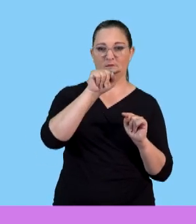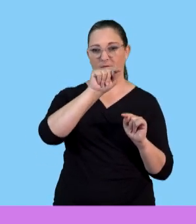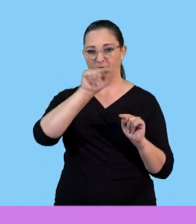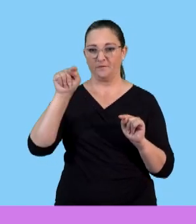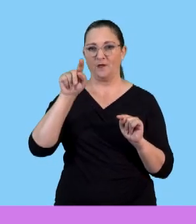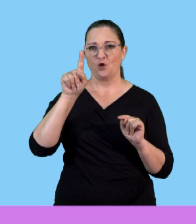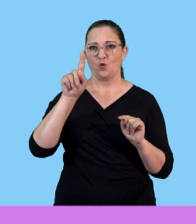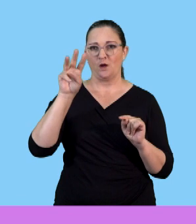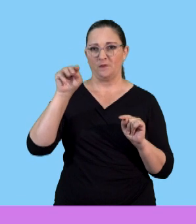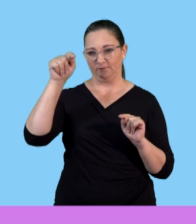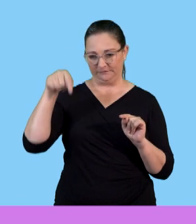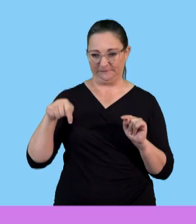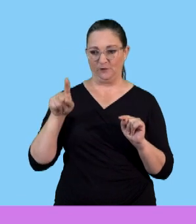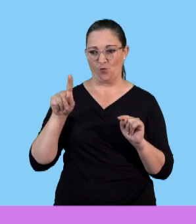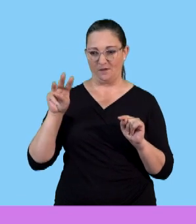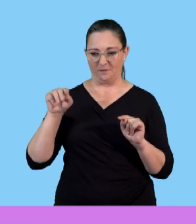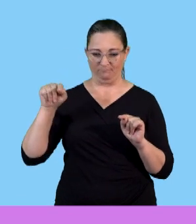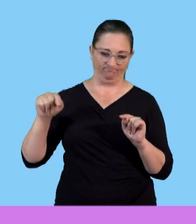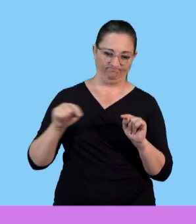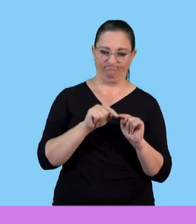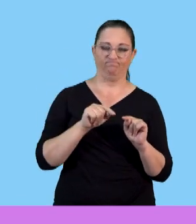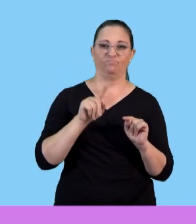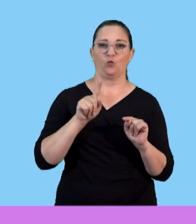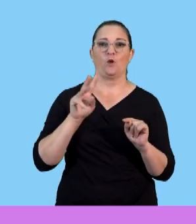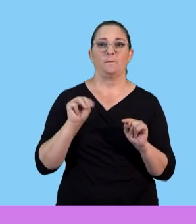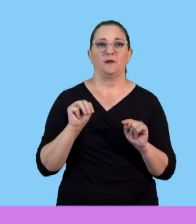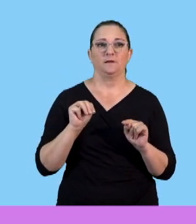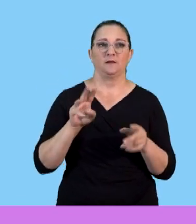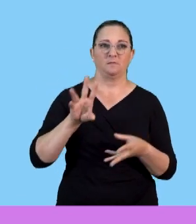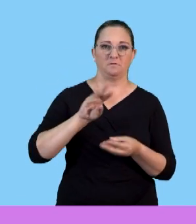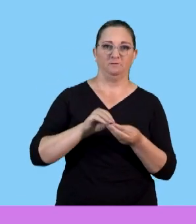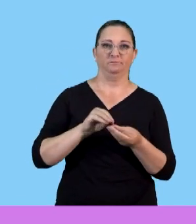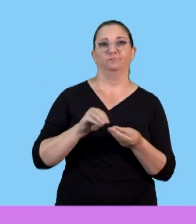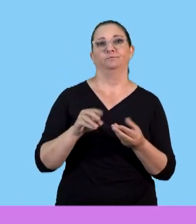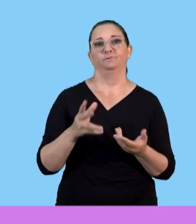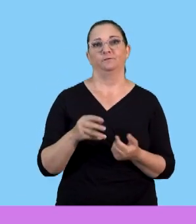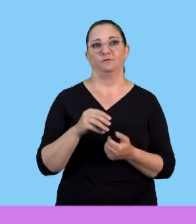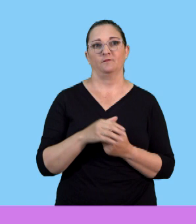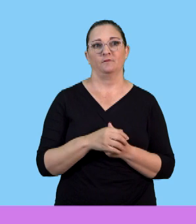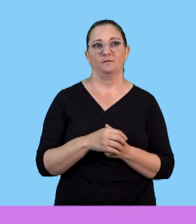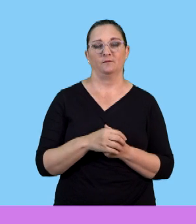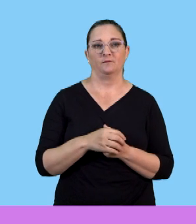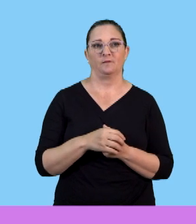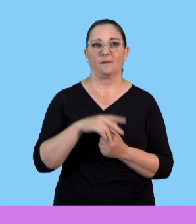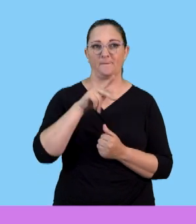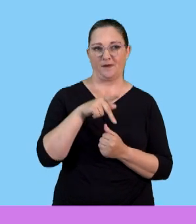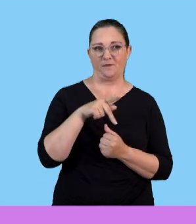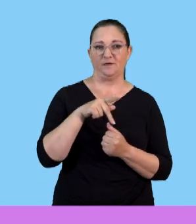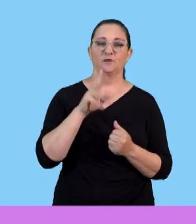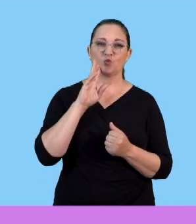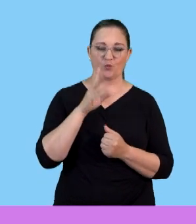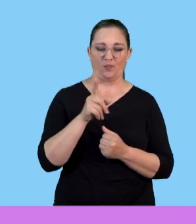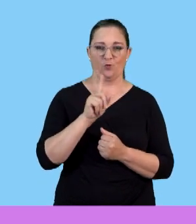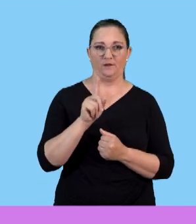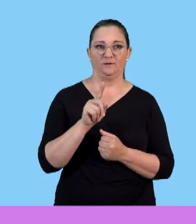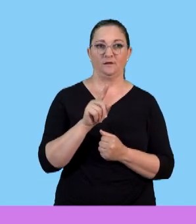another meter, going past that side a meter, and here. So it's going to be, my perimeter is going